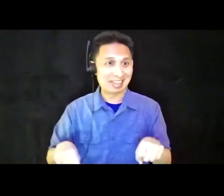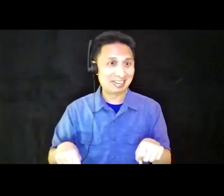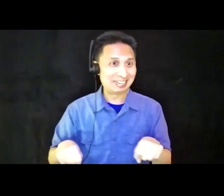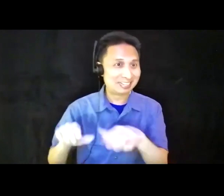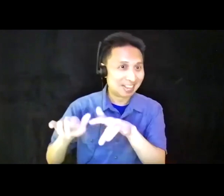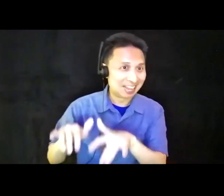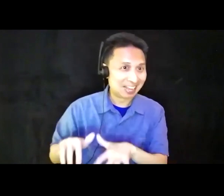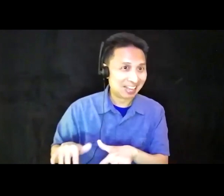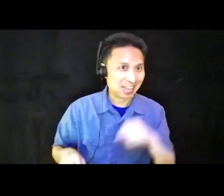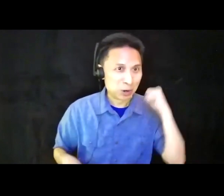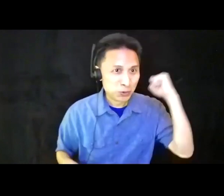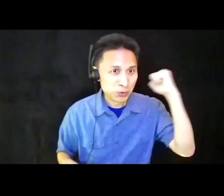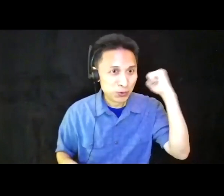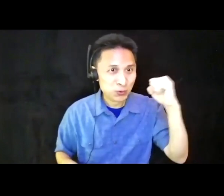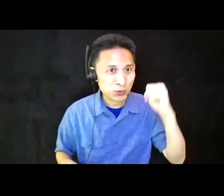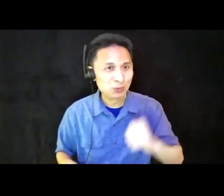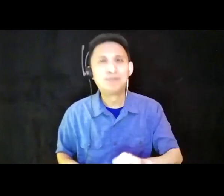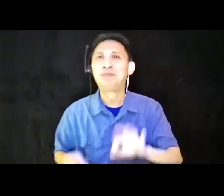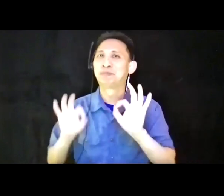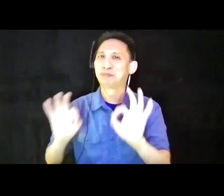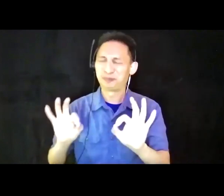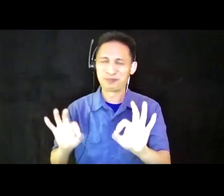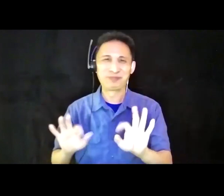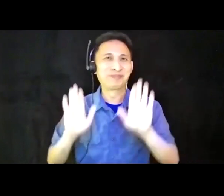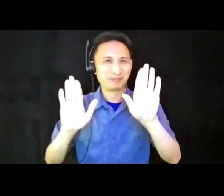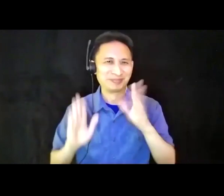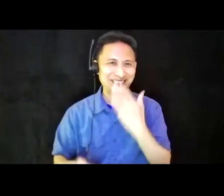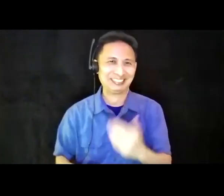Yay, woohoo, awesome.